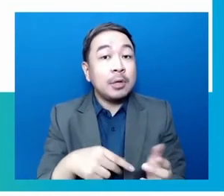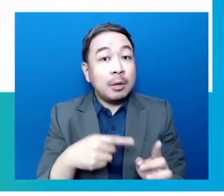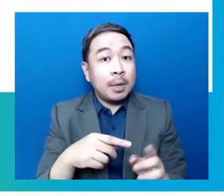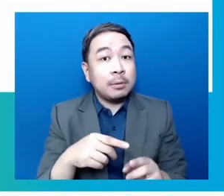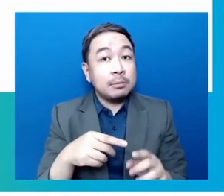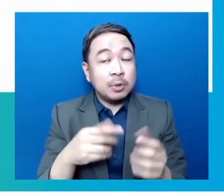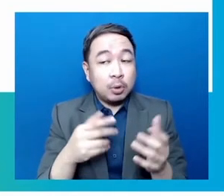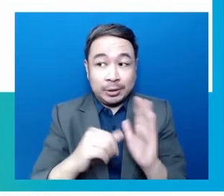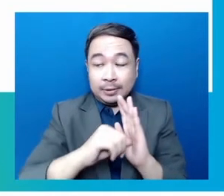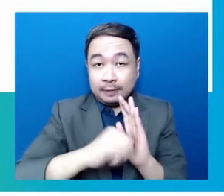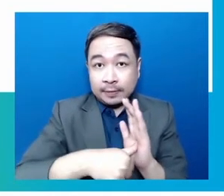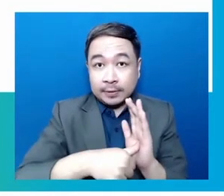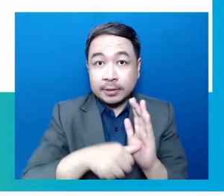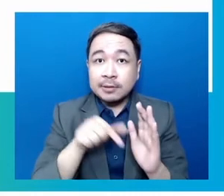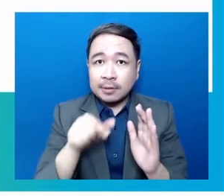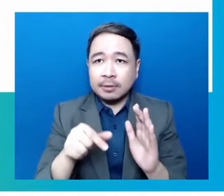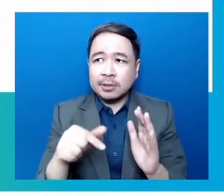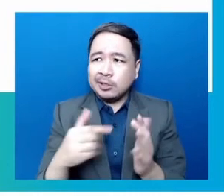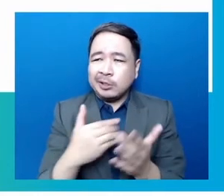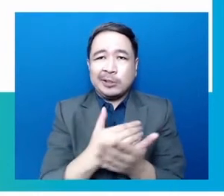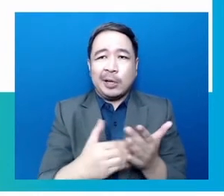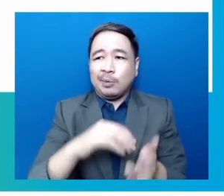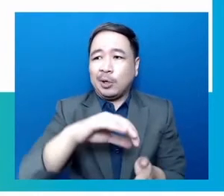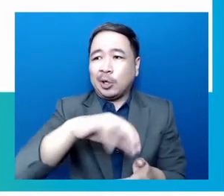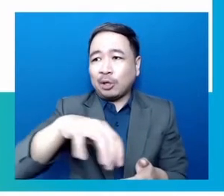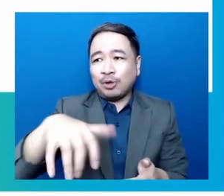fact that for some countries like the Philippines,